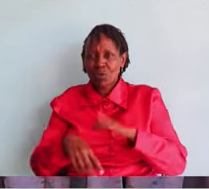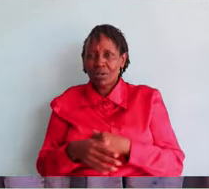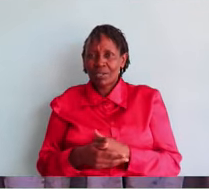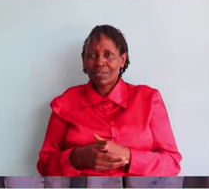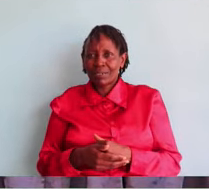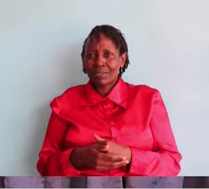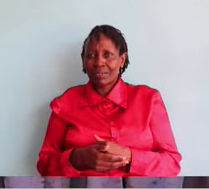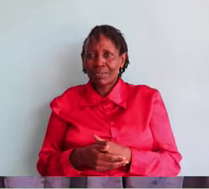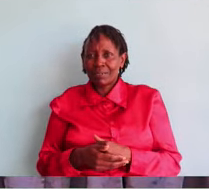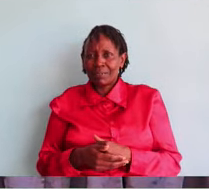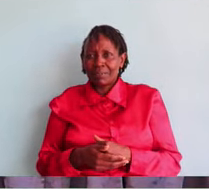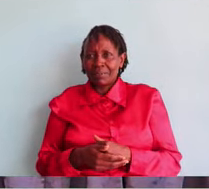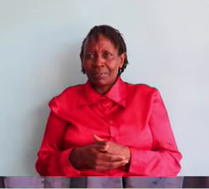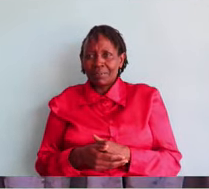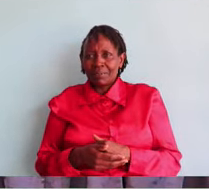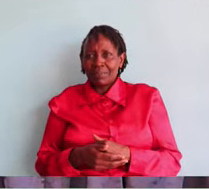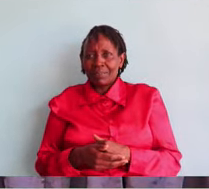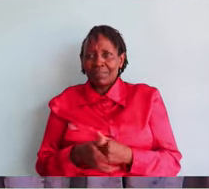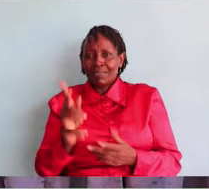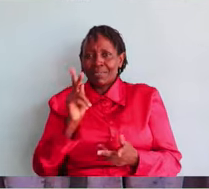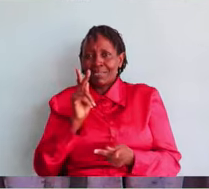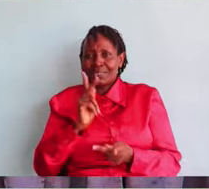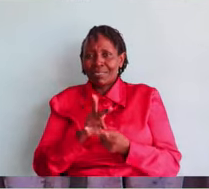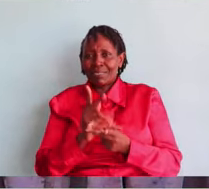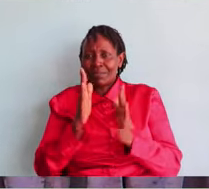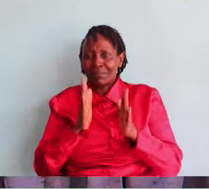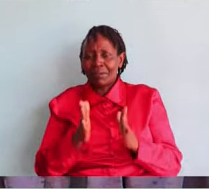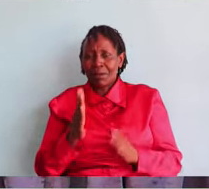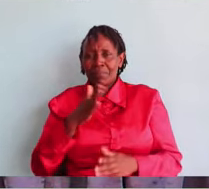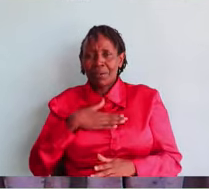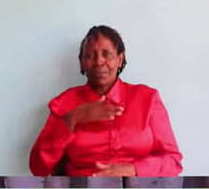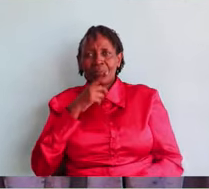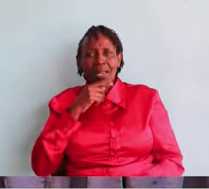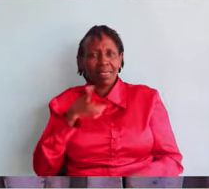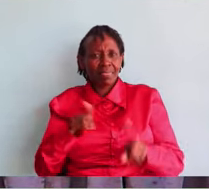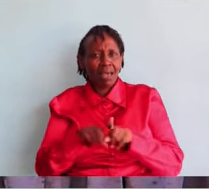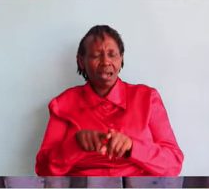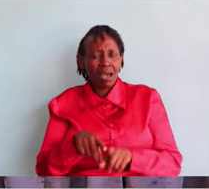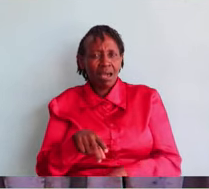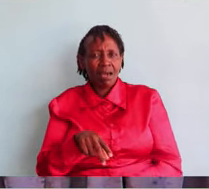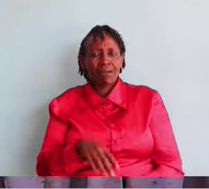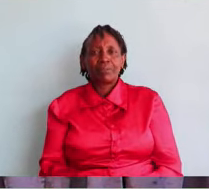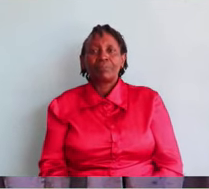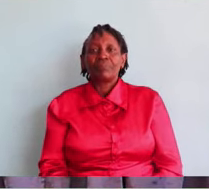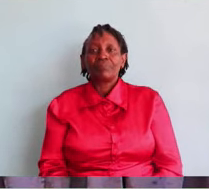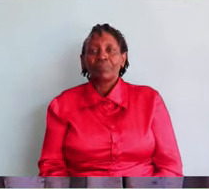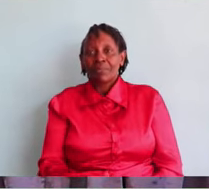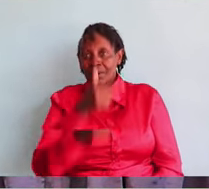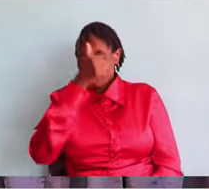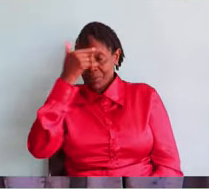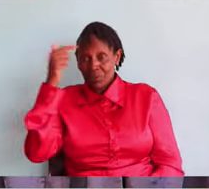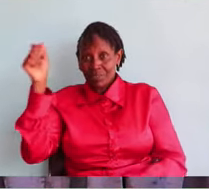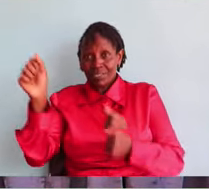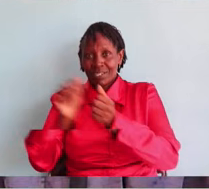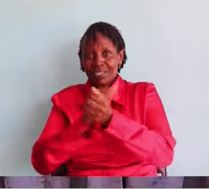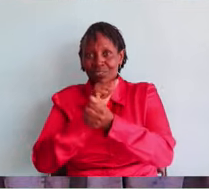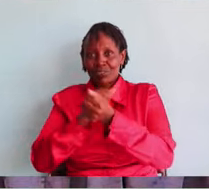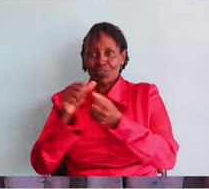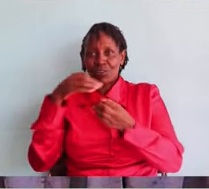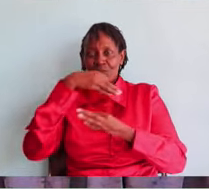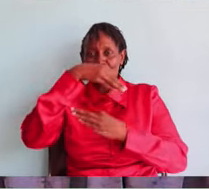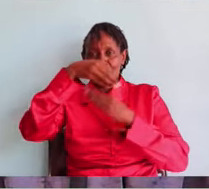Am I my brother's keeper? And so you can see how bad sin can be, because it destroys fellowship,